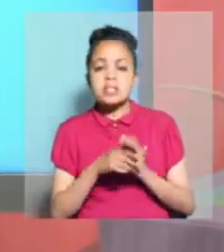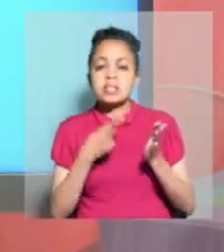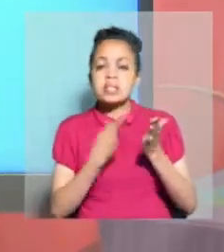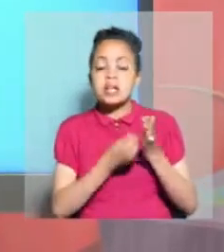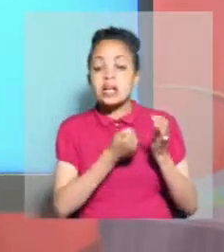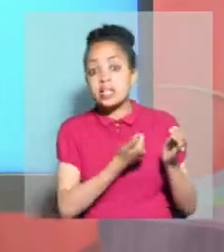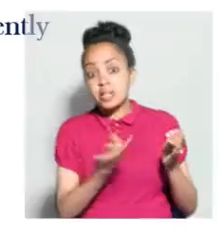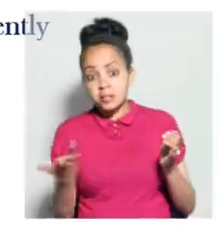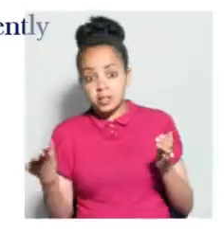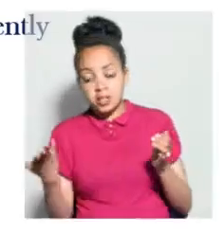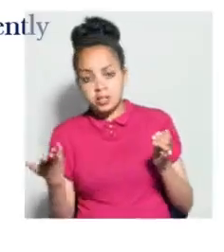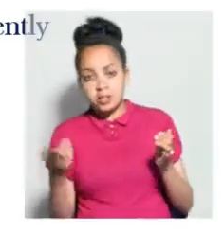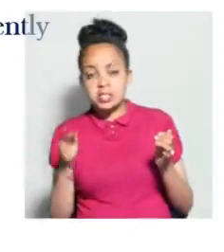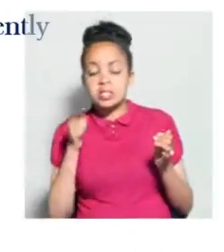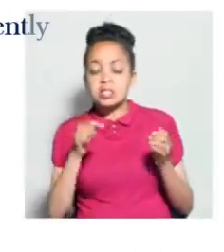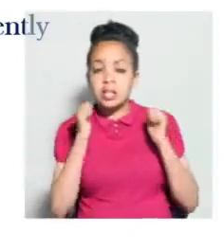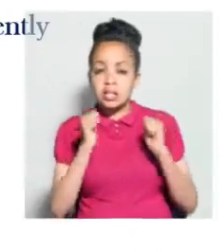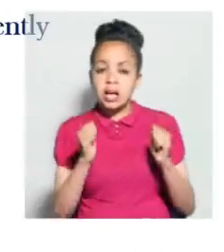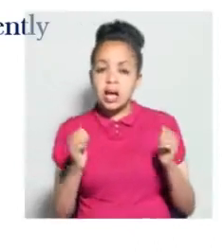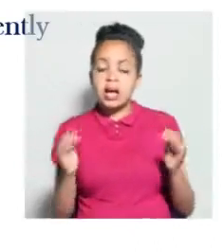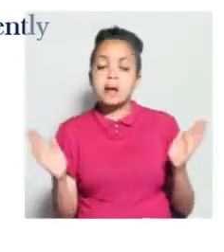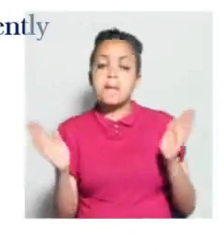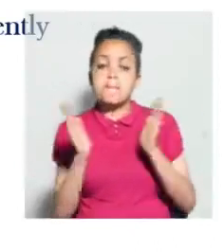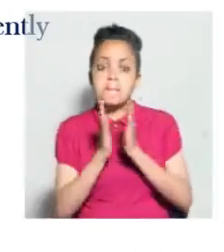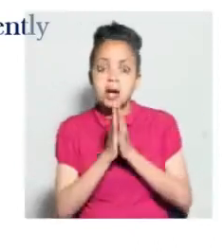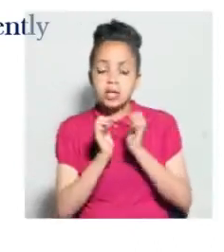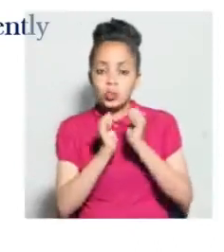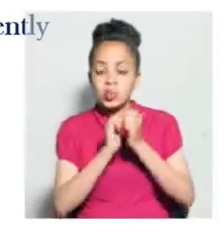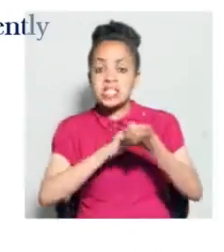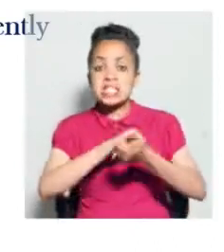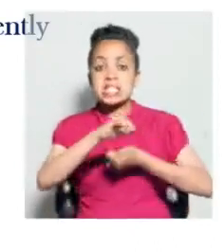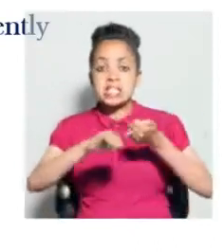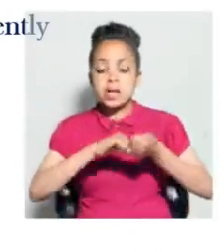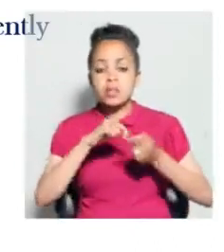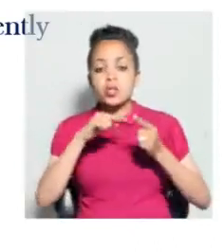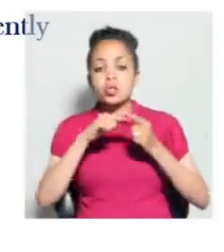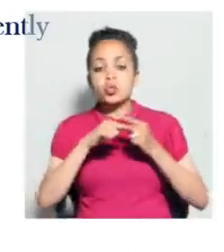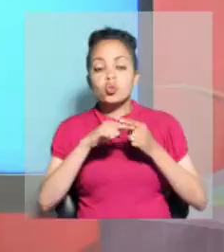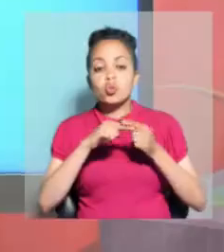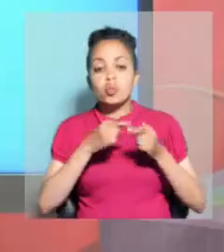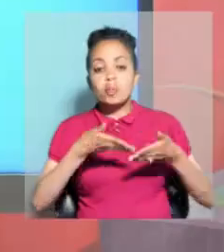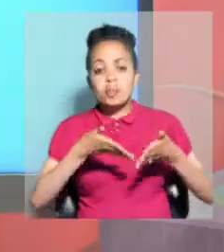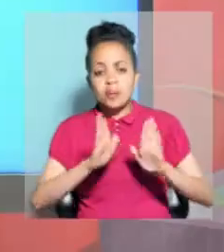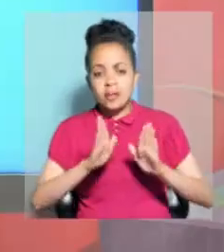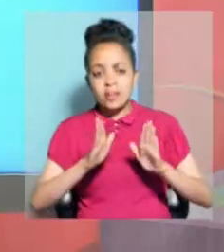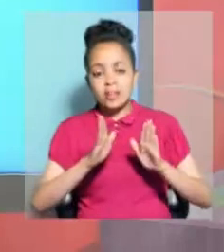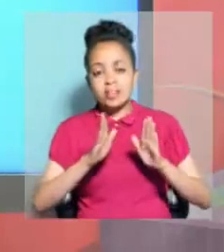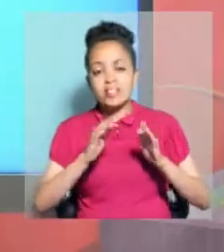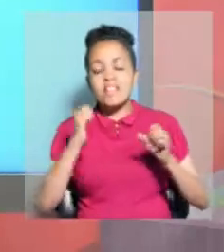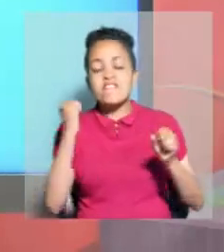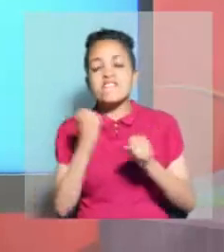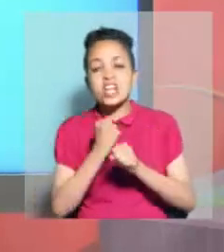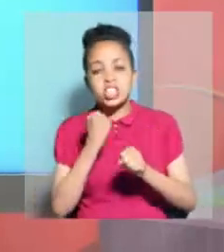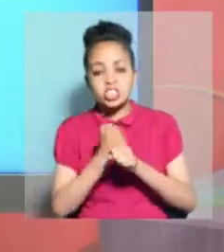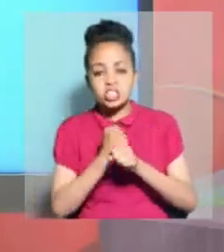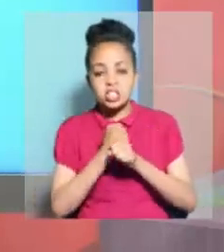a substance that can bind with enzyme to prevent it from